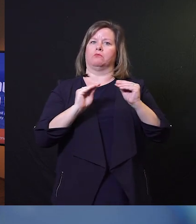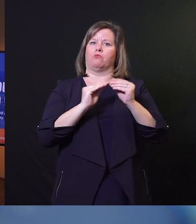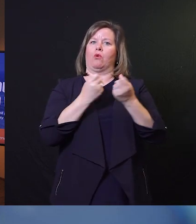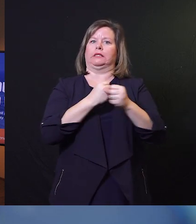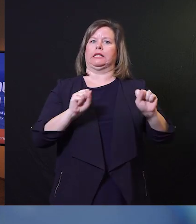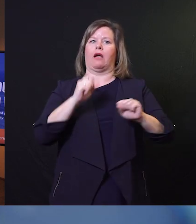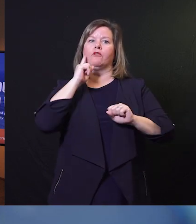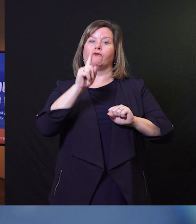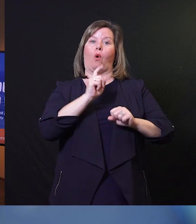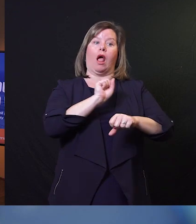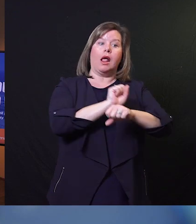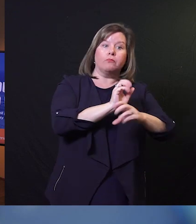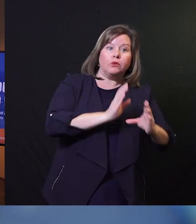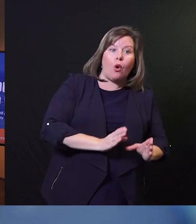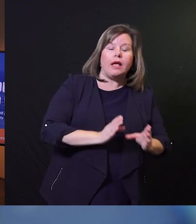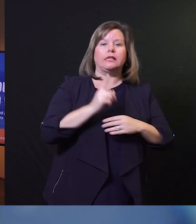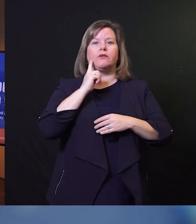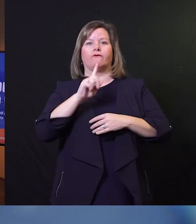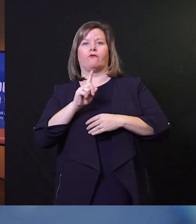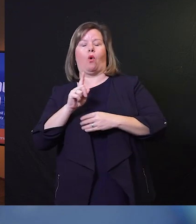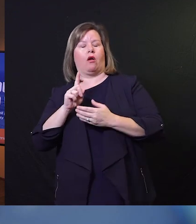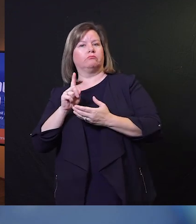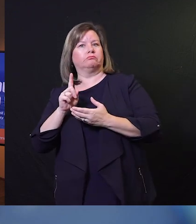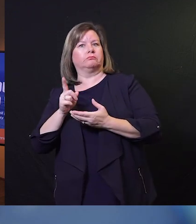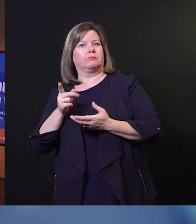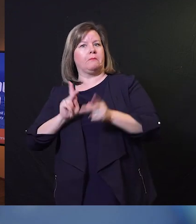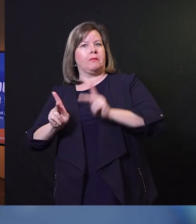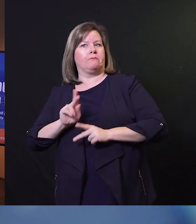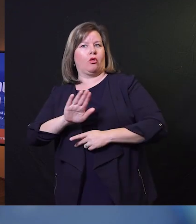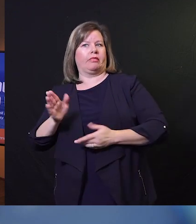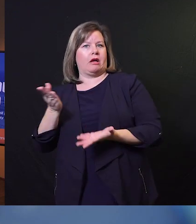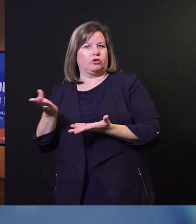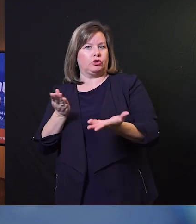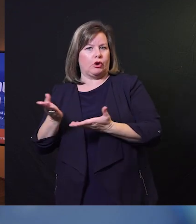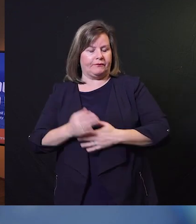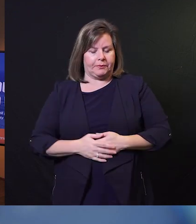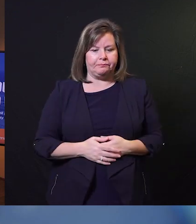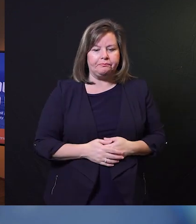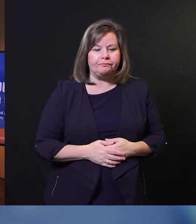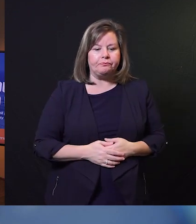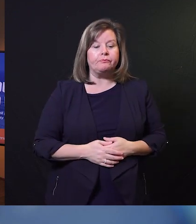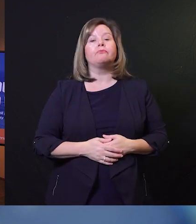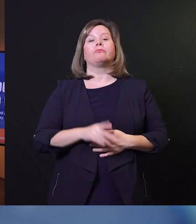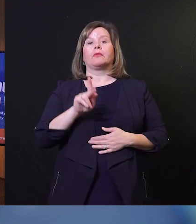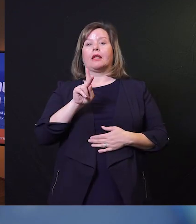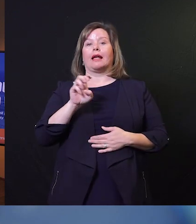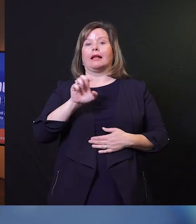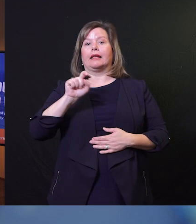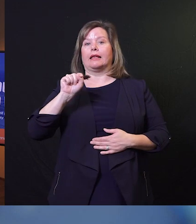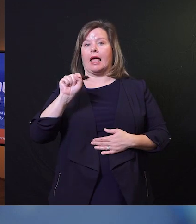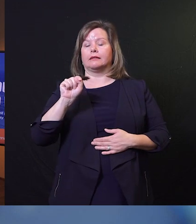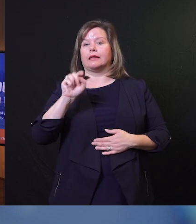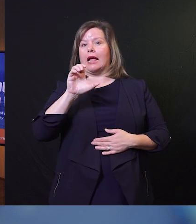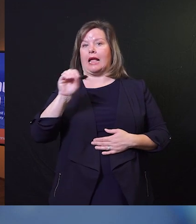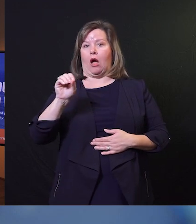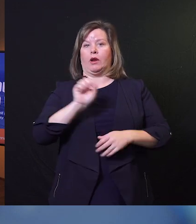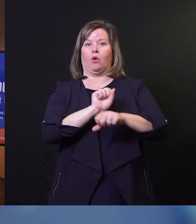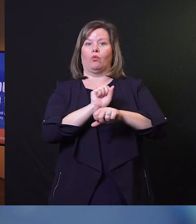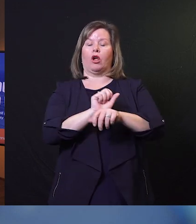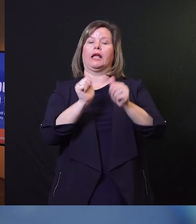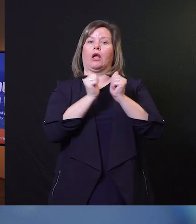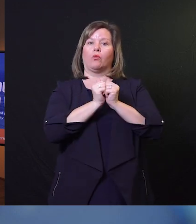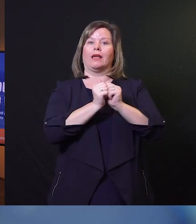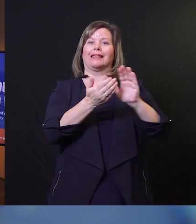for their customers. And so I'm happy to announce that Kent County, working together with the City of Grand Rapids, with